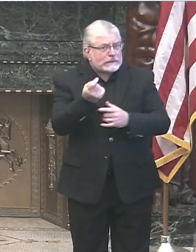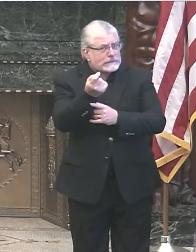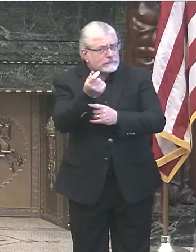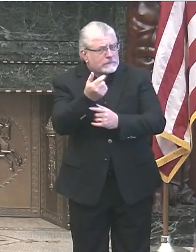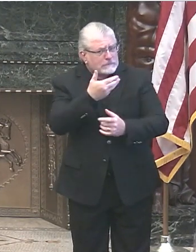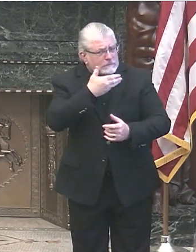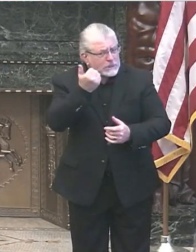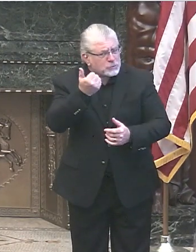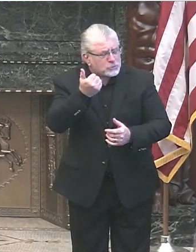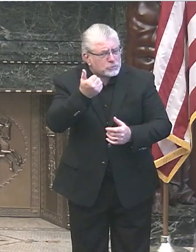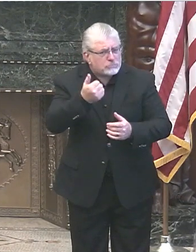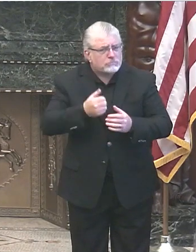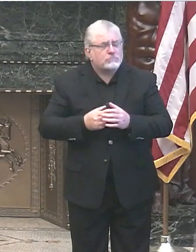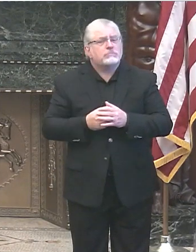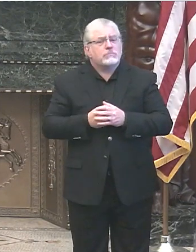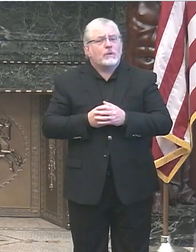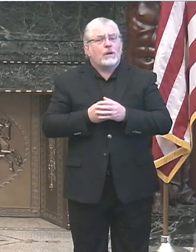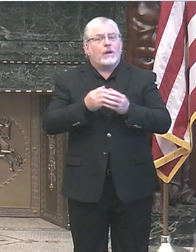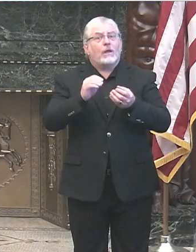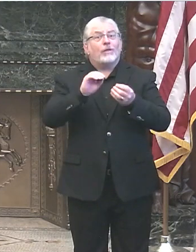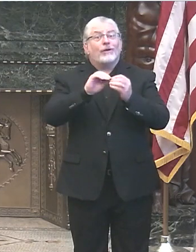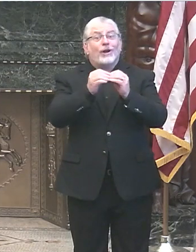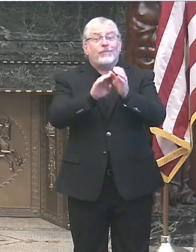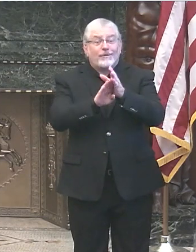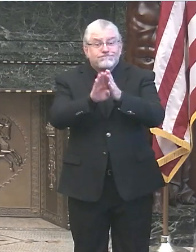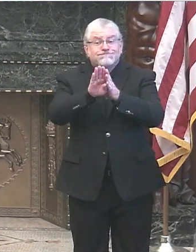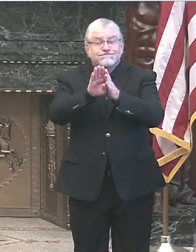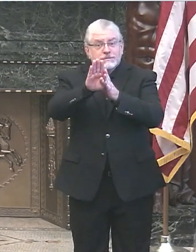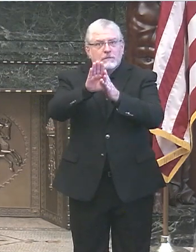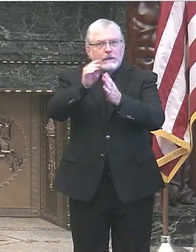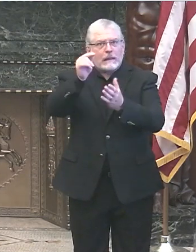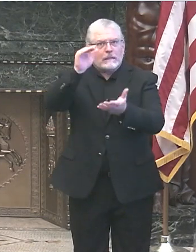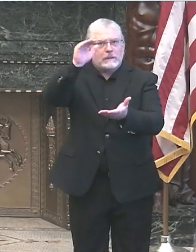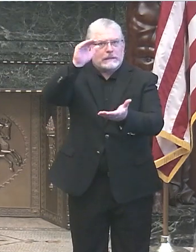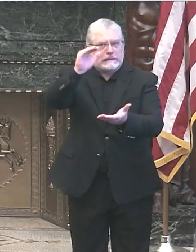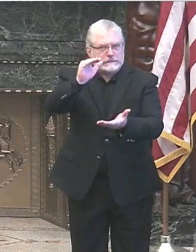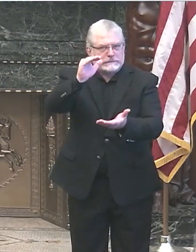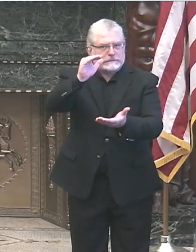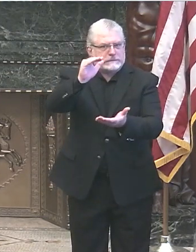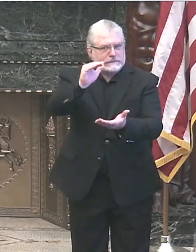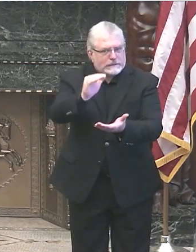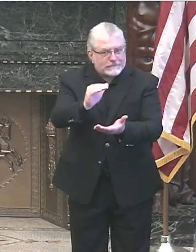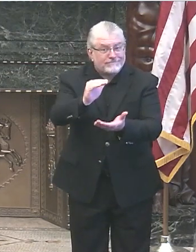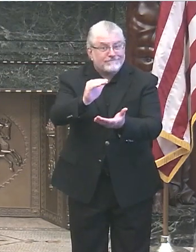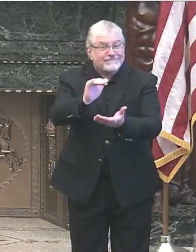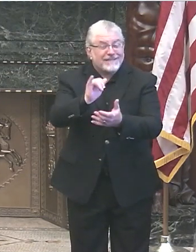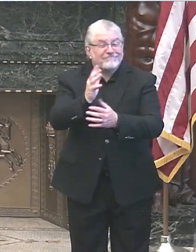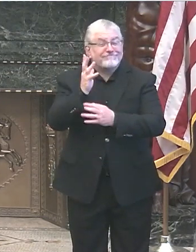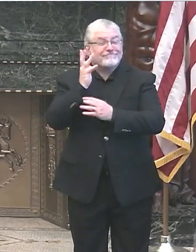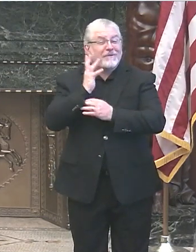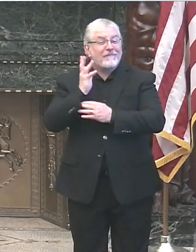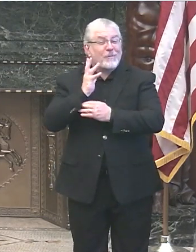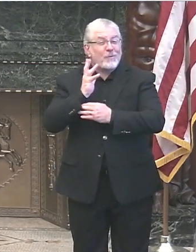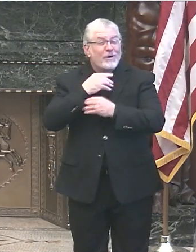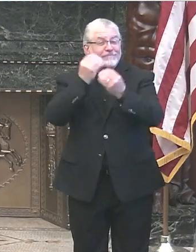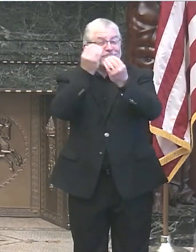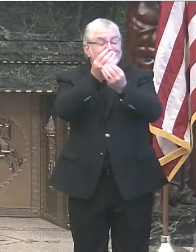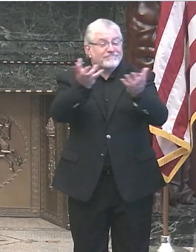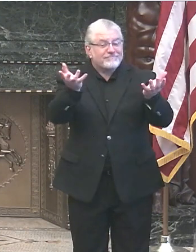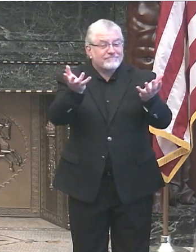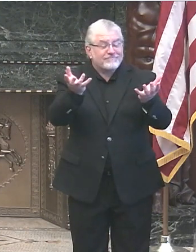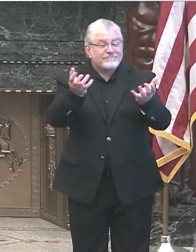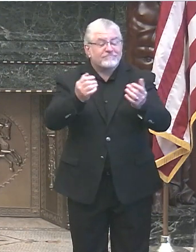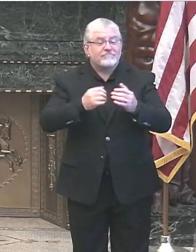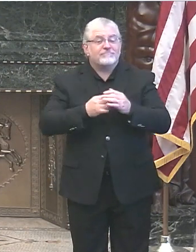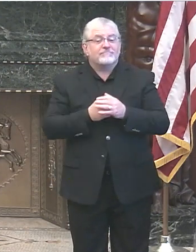of coronavirus infection in the city. And as has been the past, our healthcare system is able to handle the patients that they're seeing.